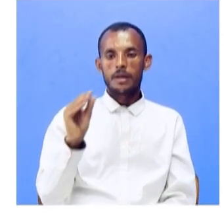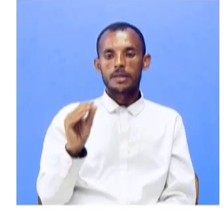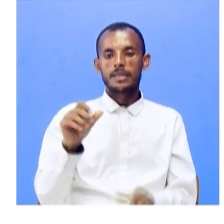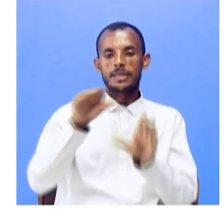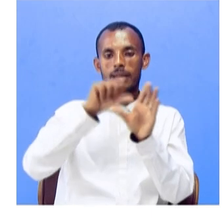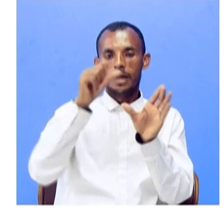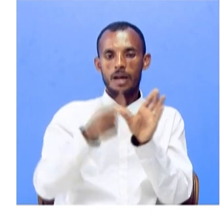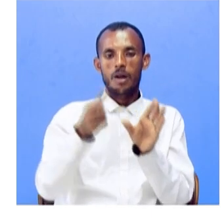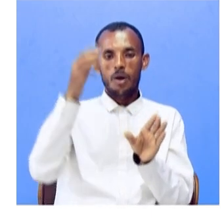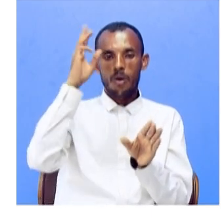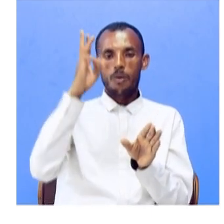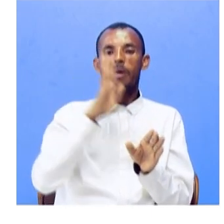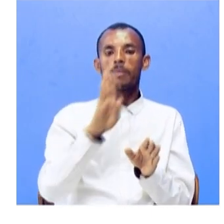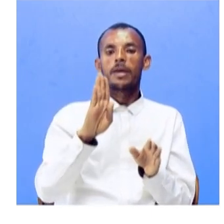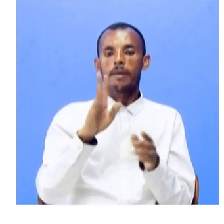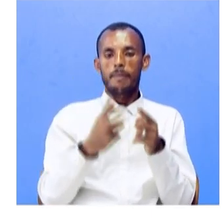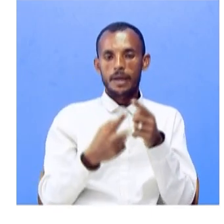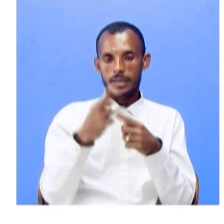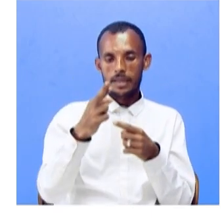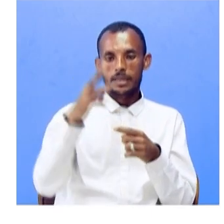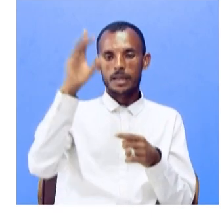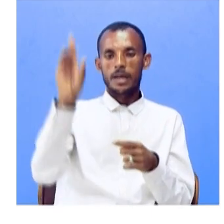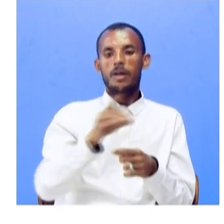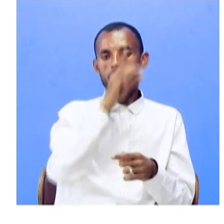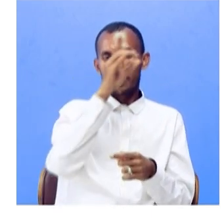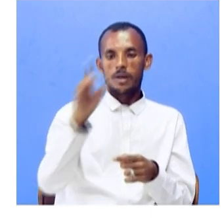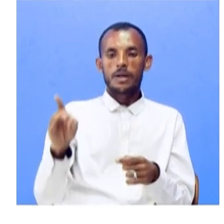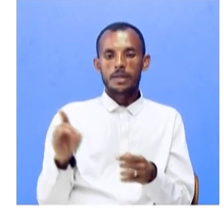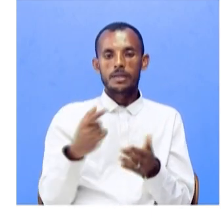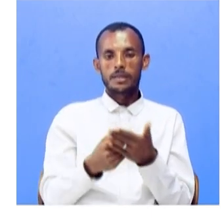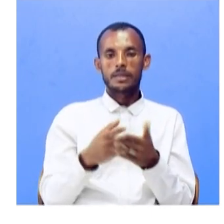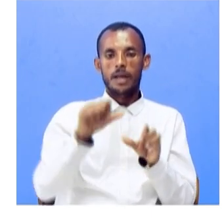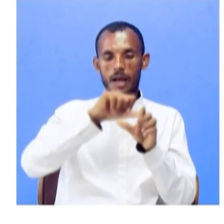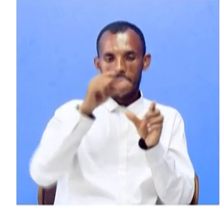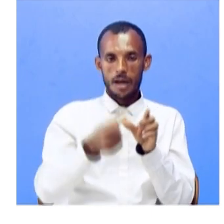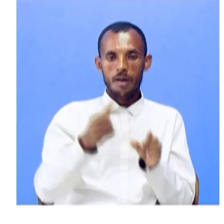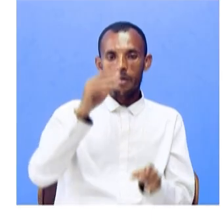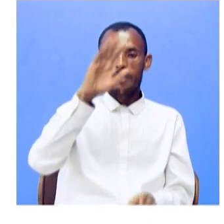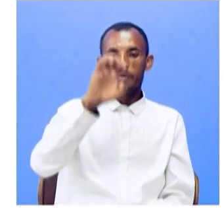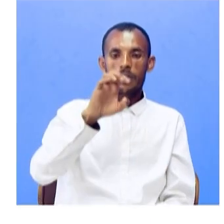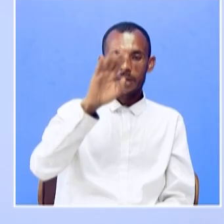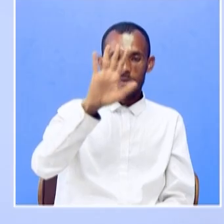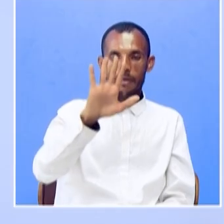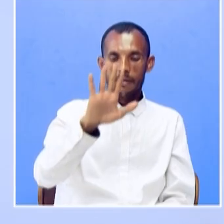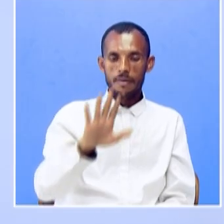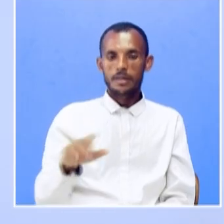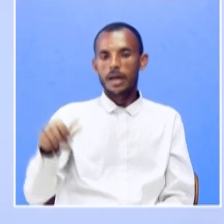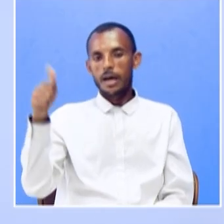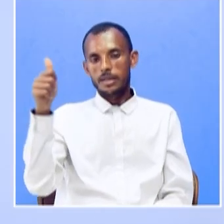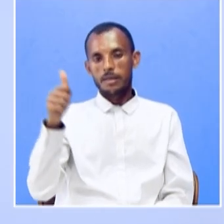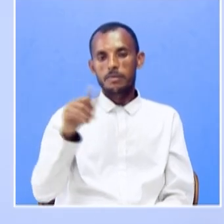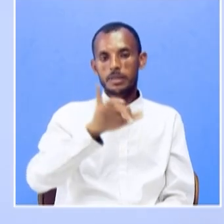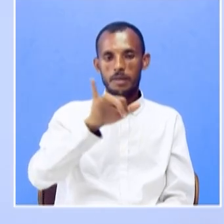angle will be bisected by the diagonal, so this angle will be 45 degree, again this will be 45. The